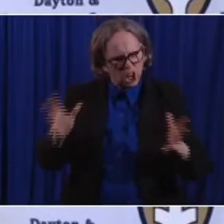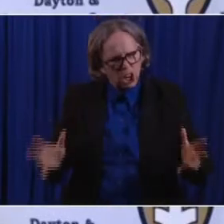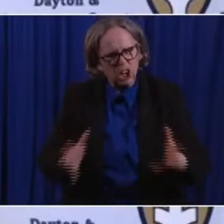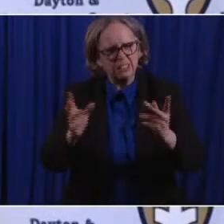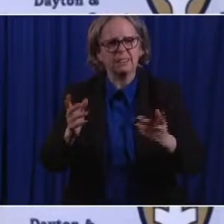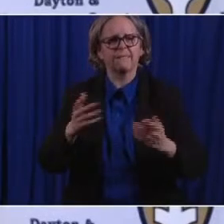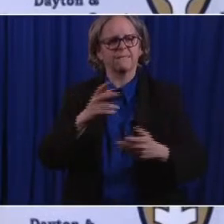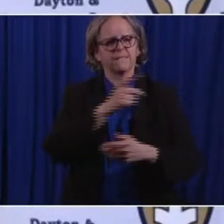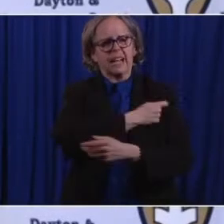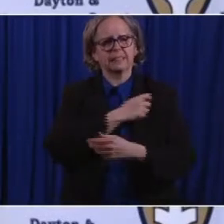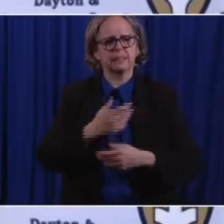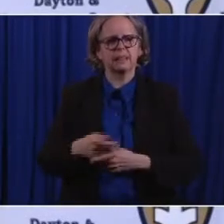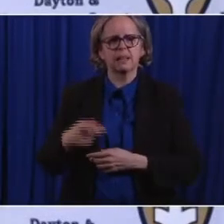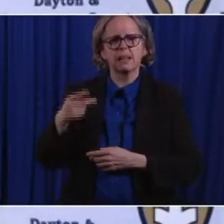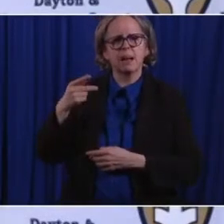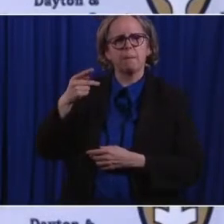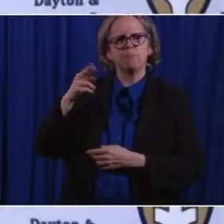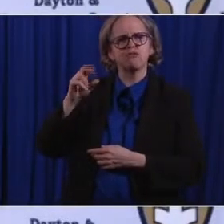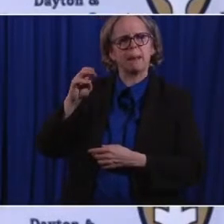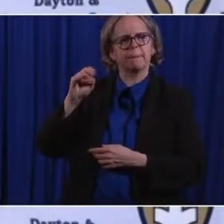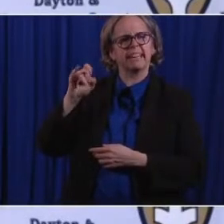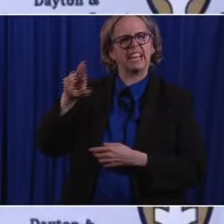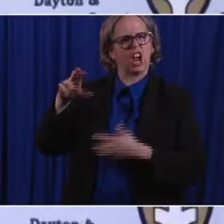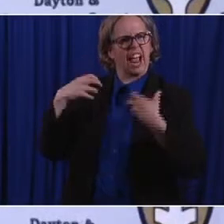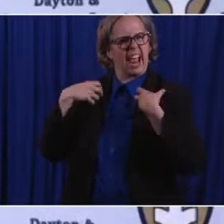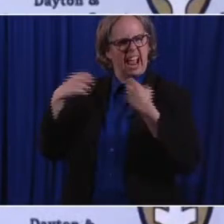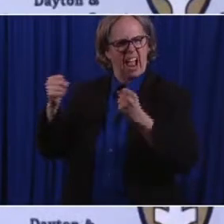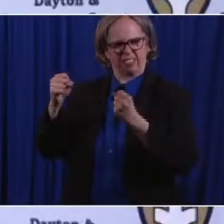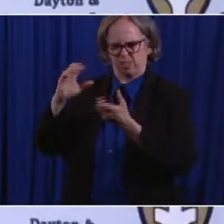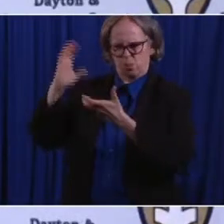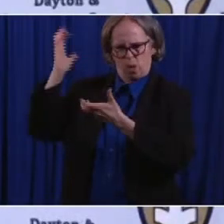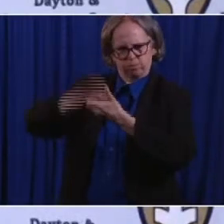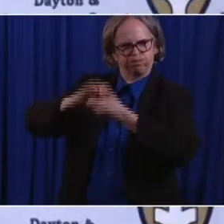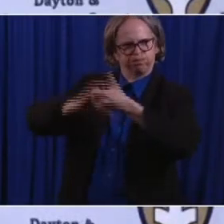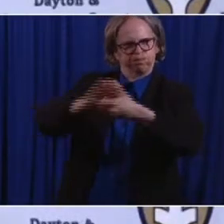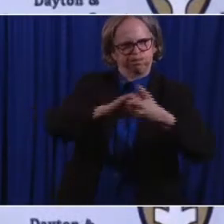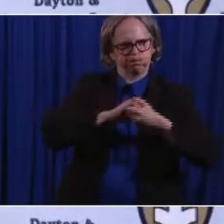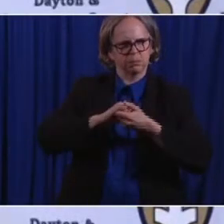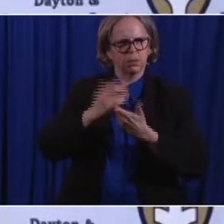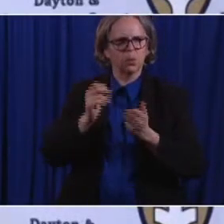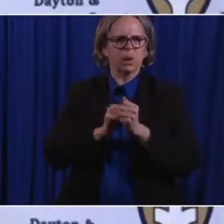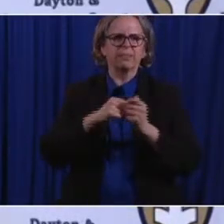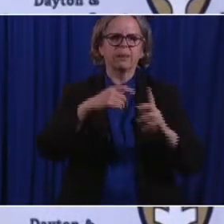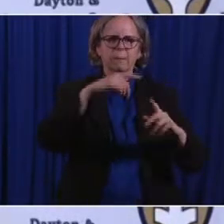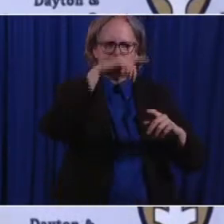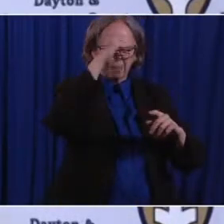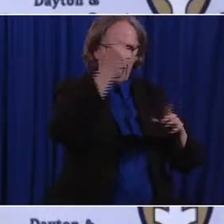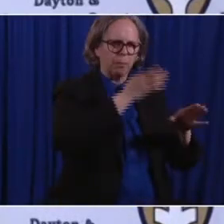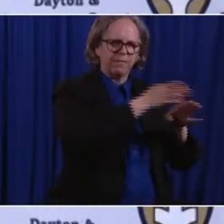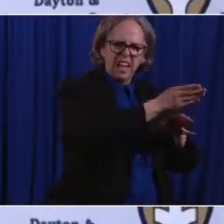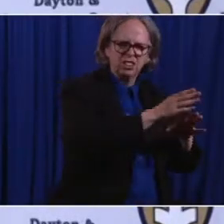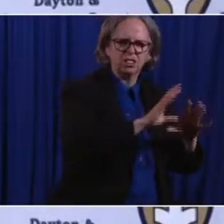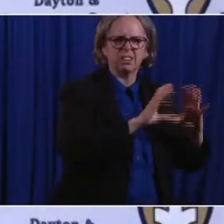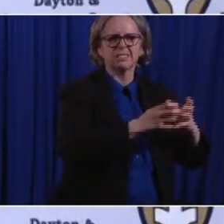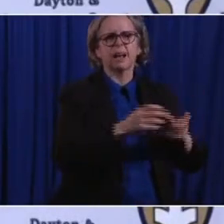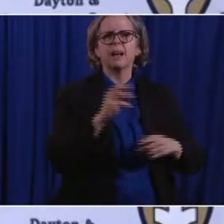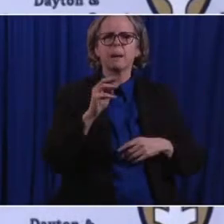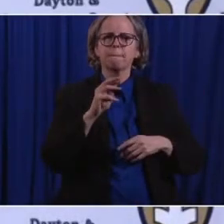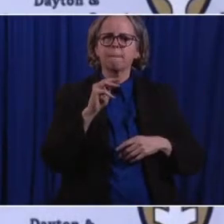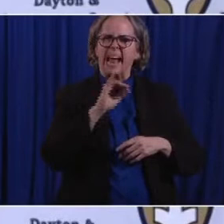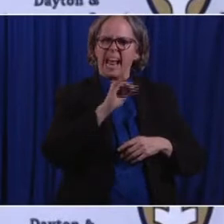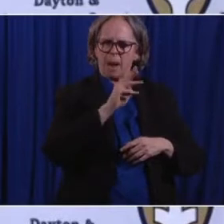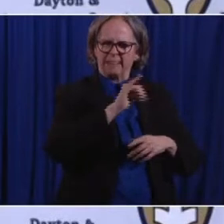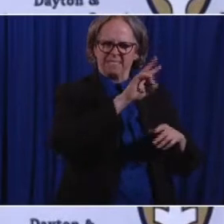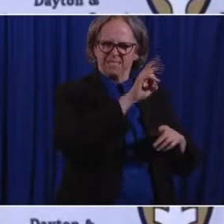Society, an association of Black healthcare professionals from across the Miami Valley region, they all working together produced a